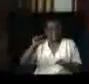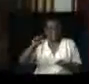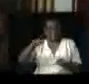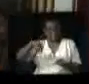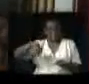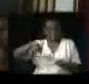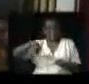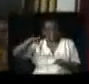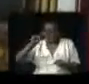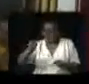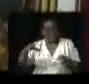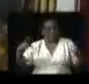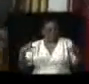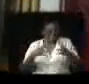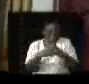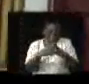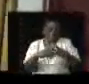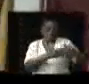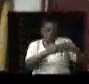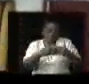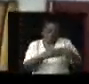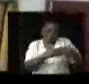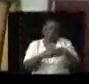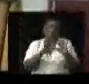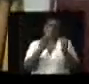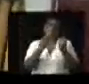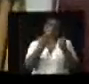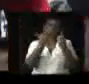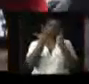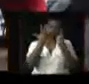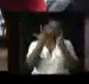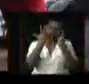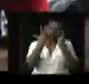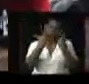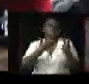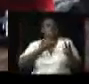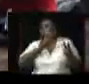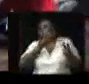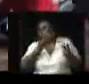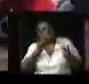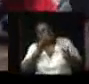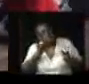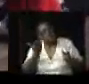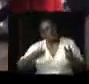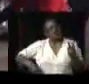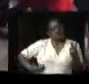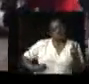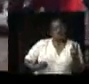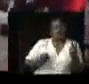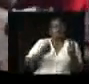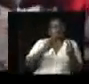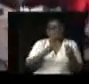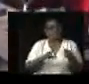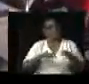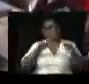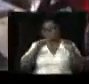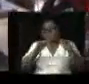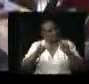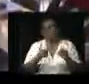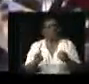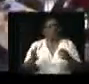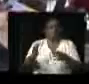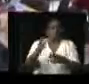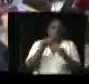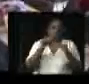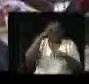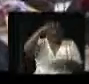has been reached. In cooperation with Aganar of the Americas, 25 dropouts will be